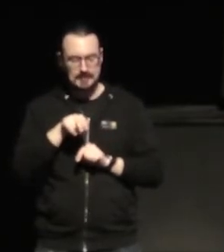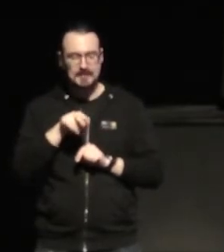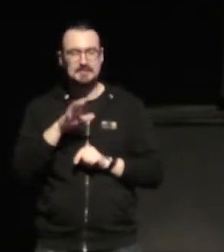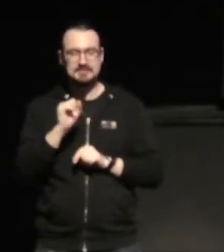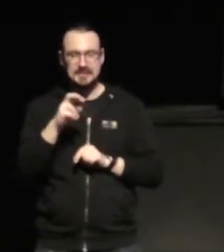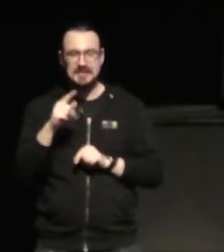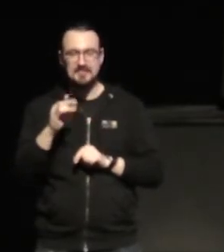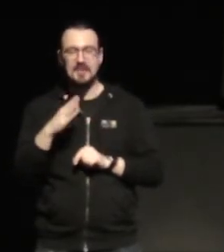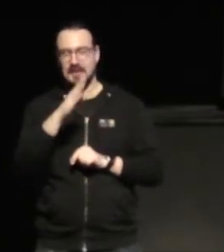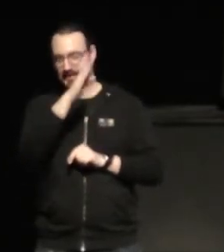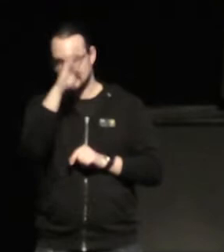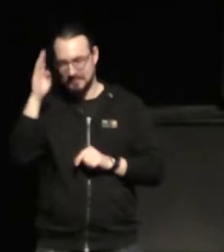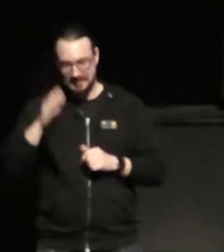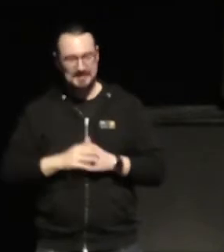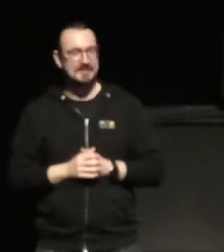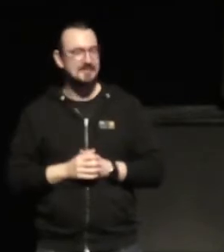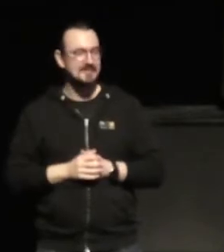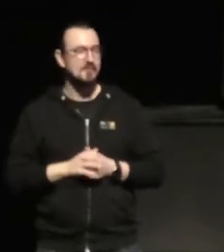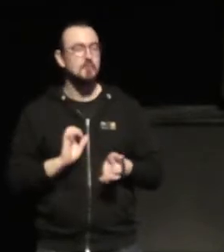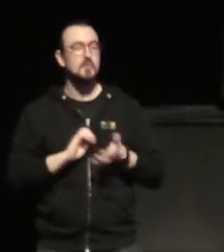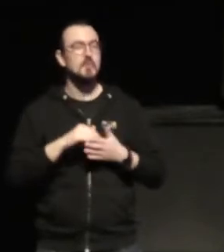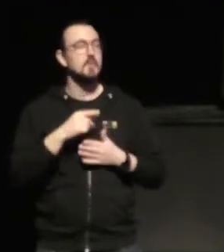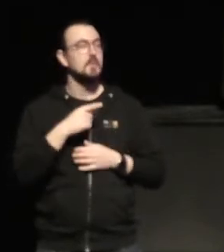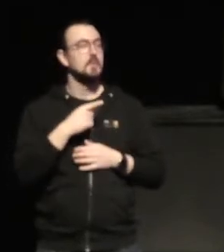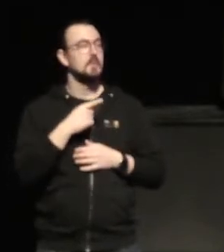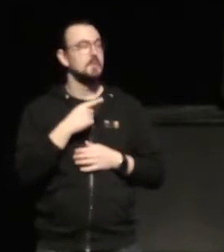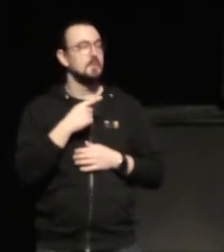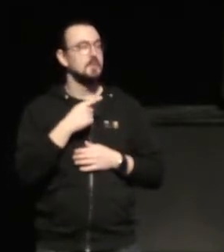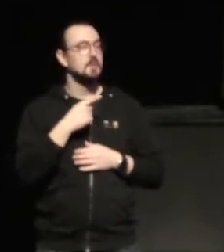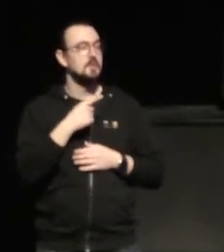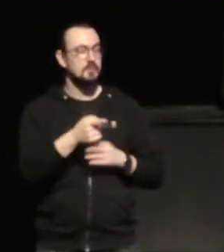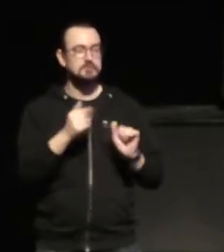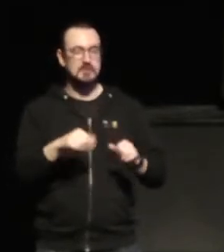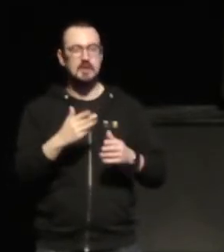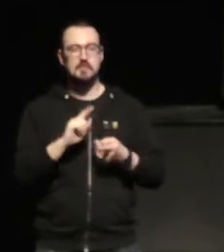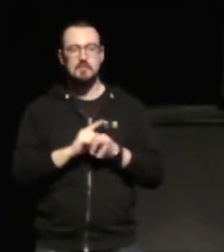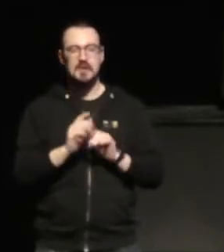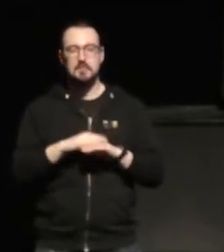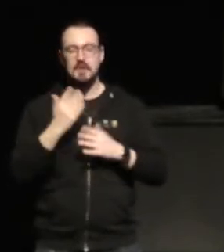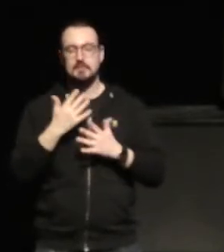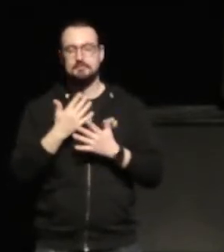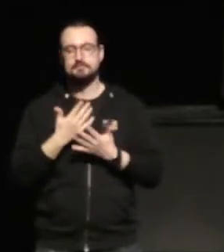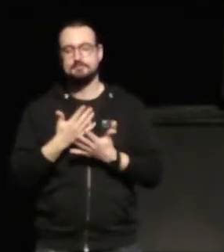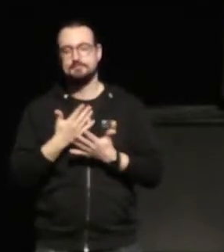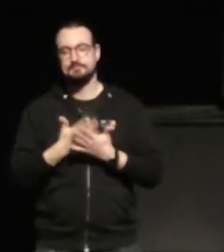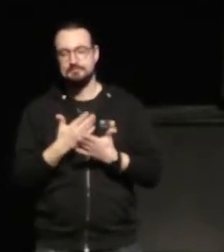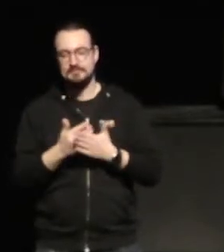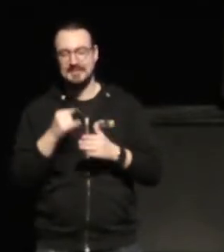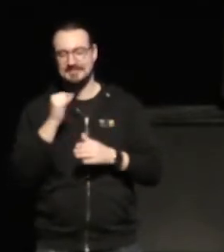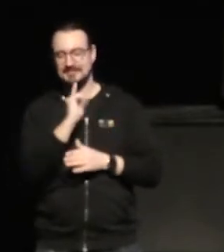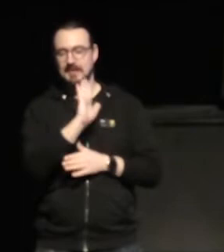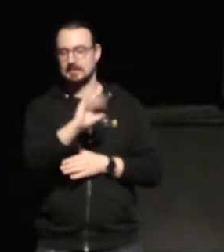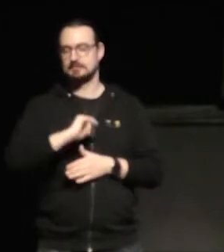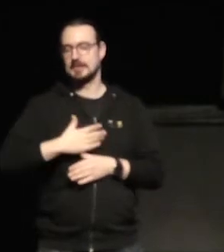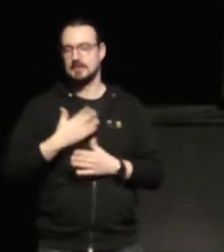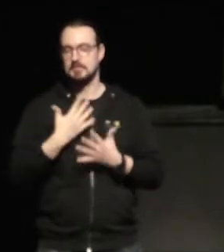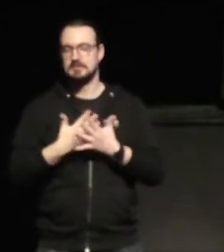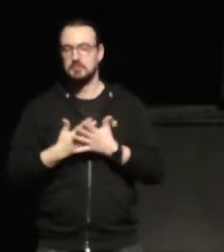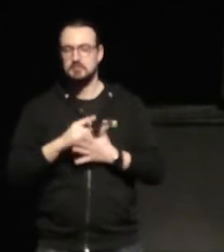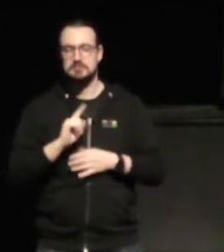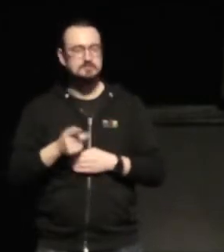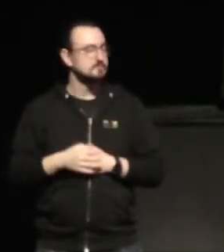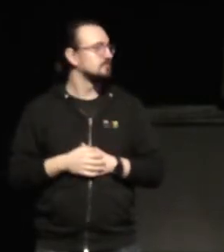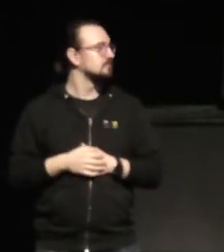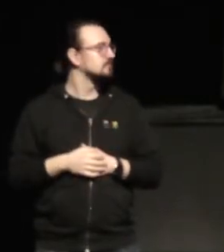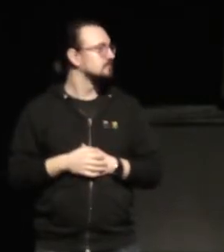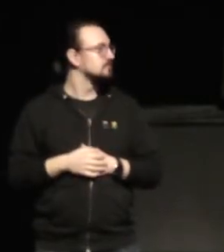Geneva Academy, yes. And you will get further introduced in your own presentations.